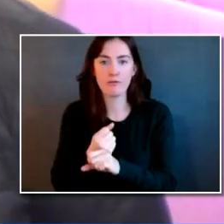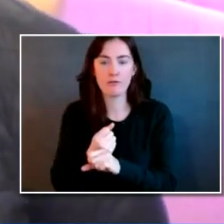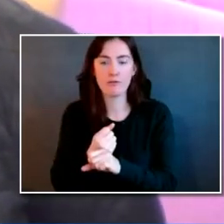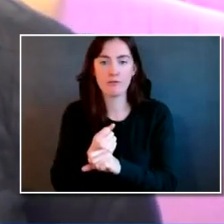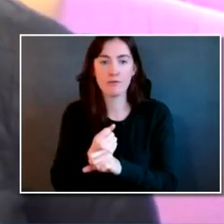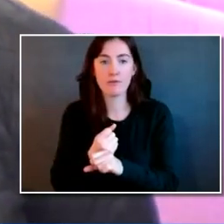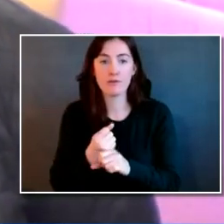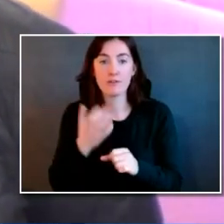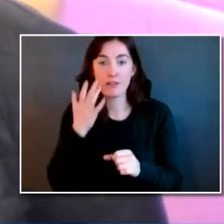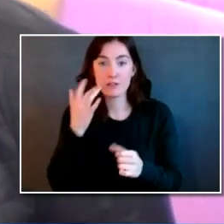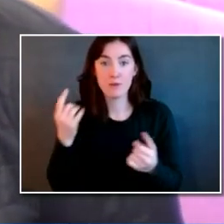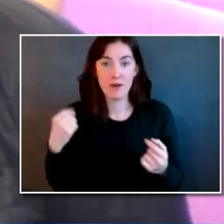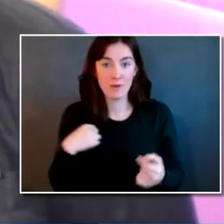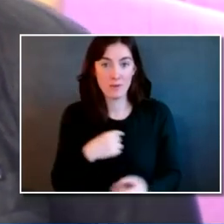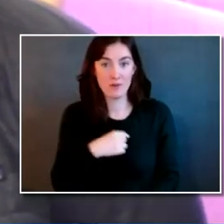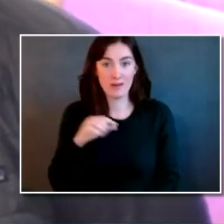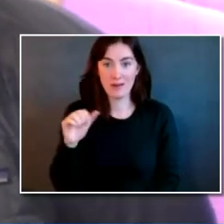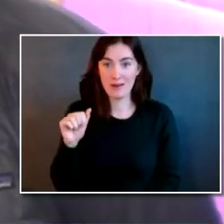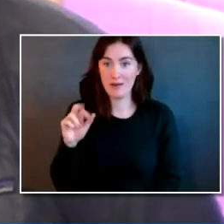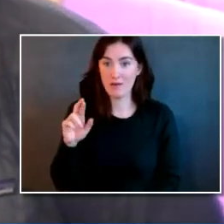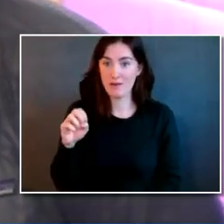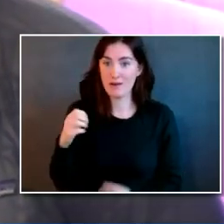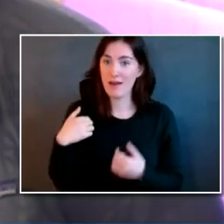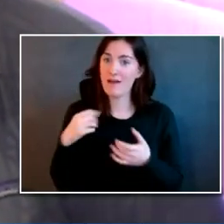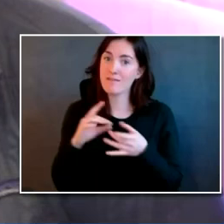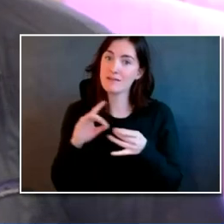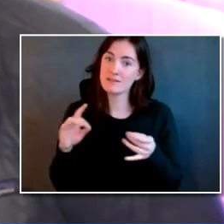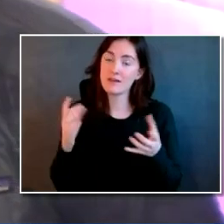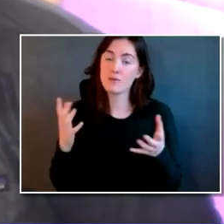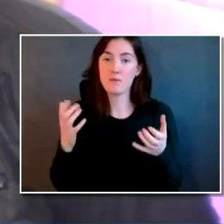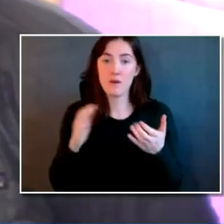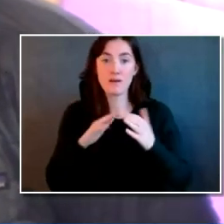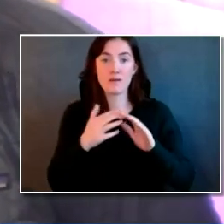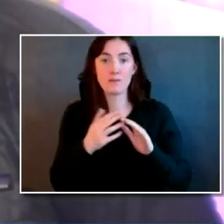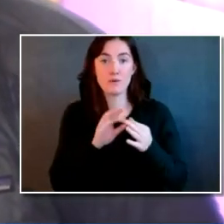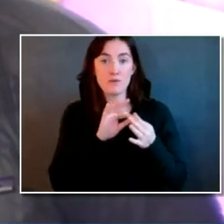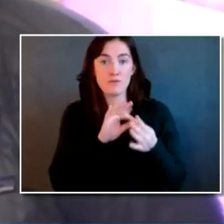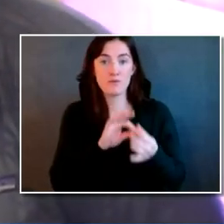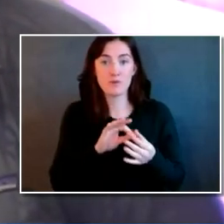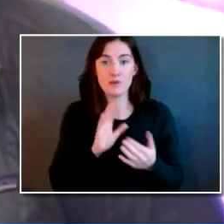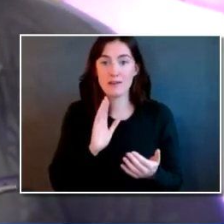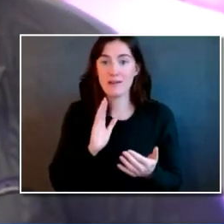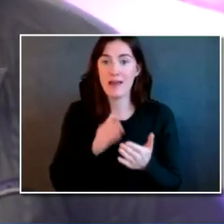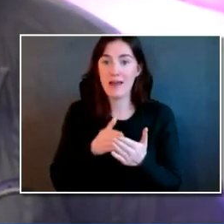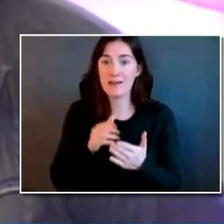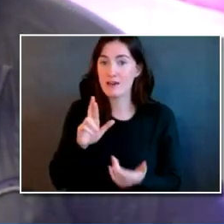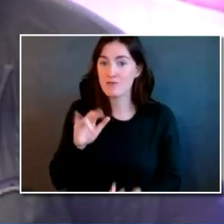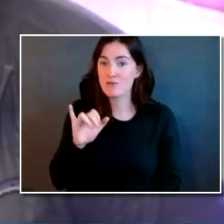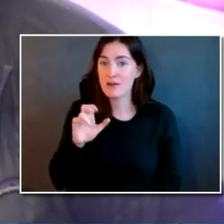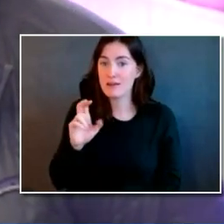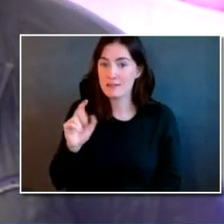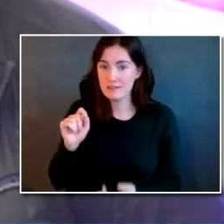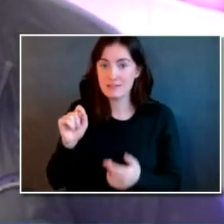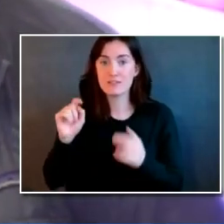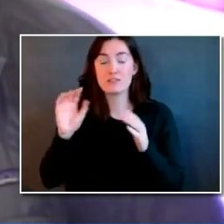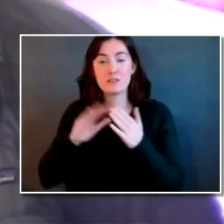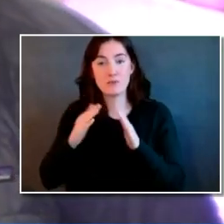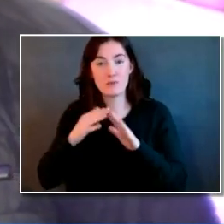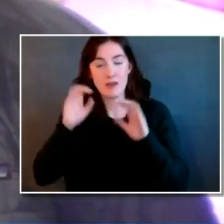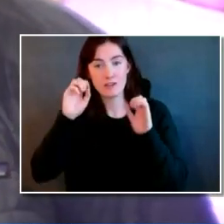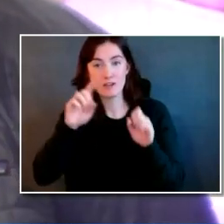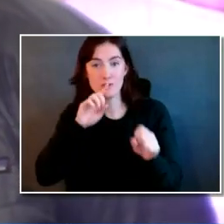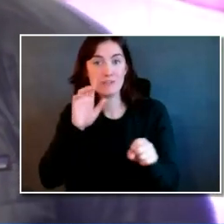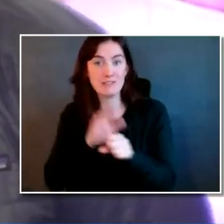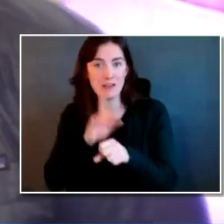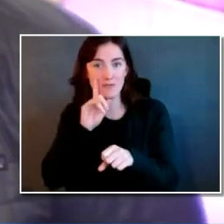in ARE have this saying that we want community-rooted, anti-racist educators that are dedicated to long-term teaching. That's like our creed